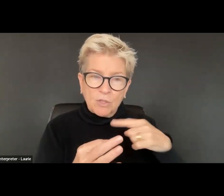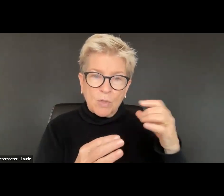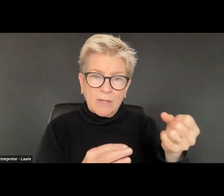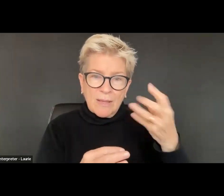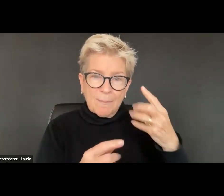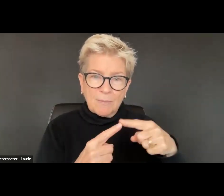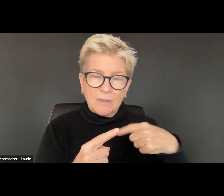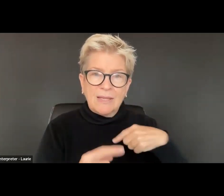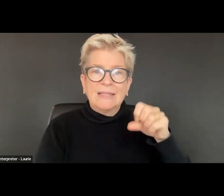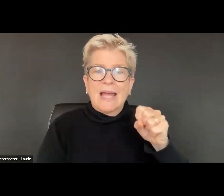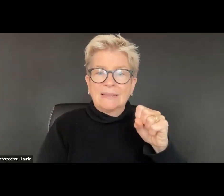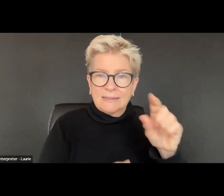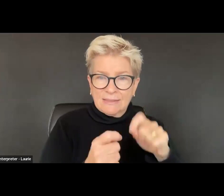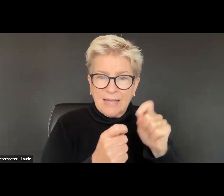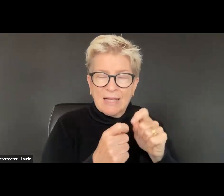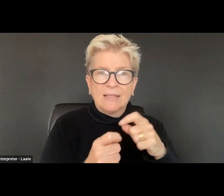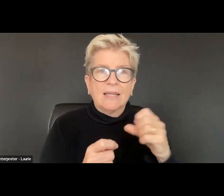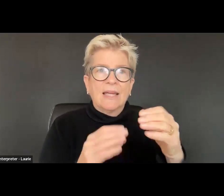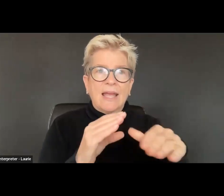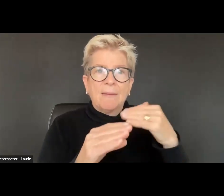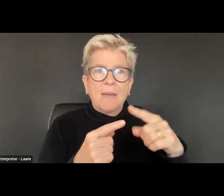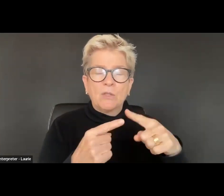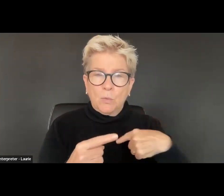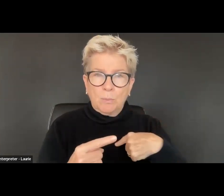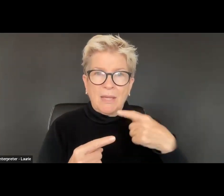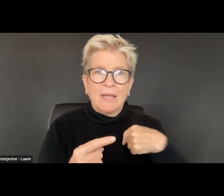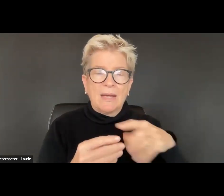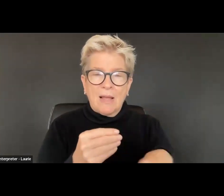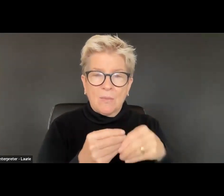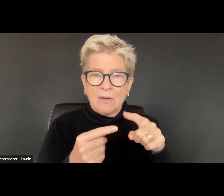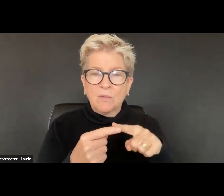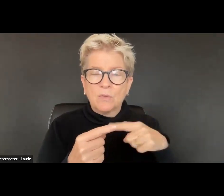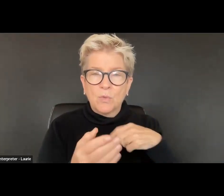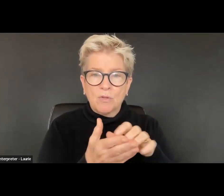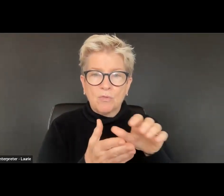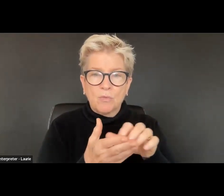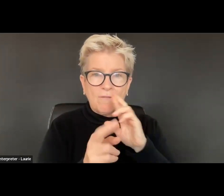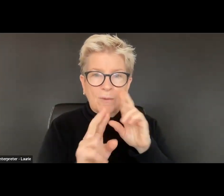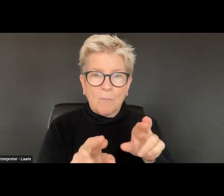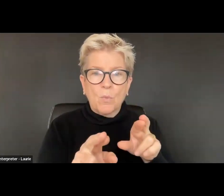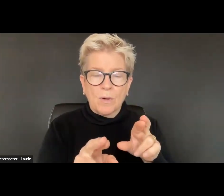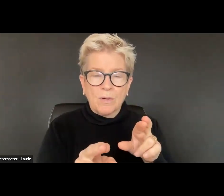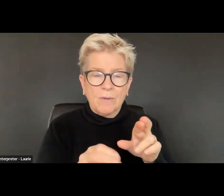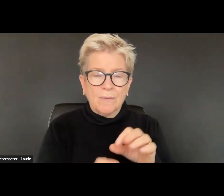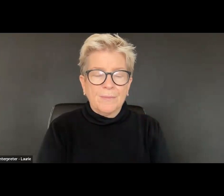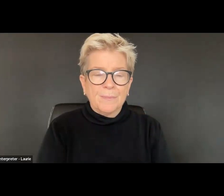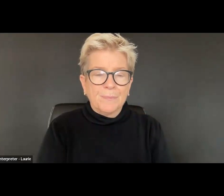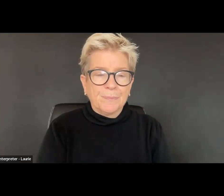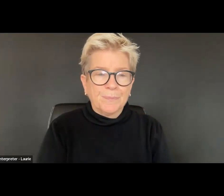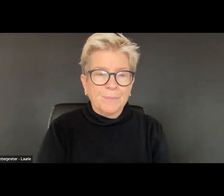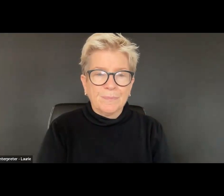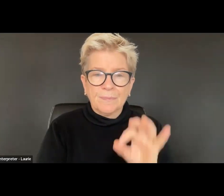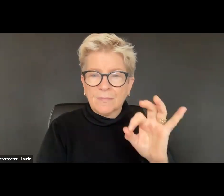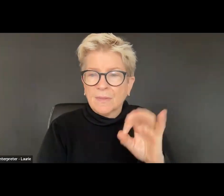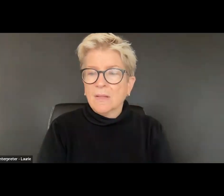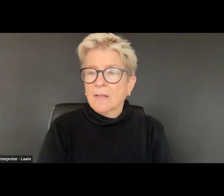just email it to me, I will reflect it in the draft report that goes out. Excellent. All right. Did we